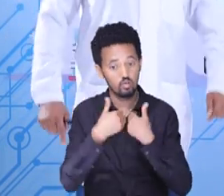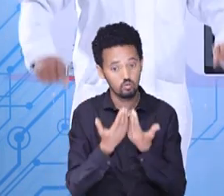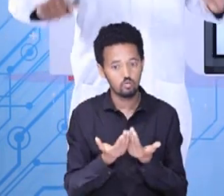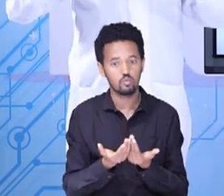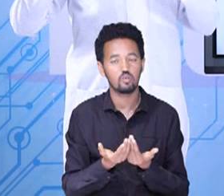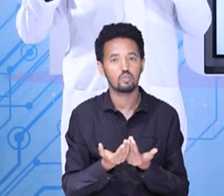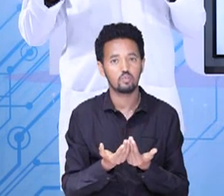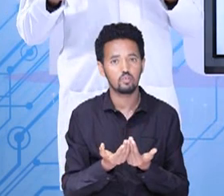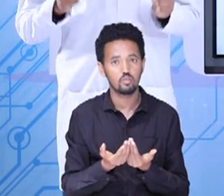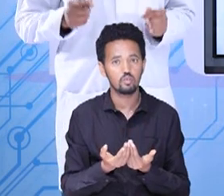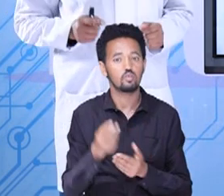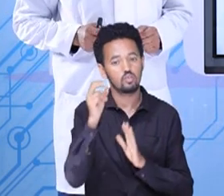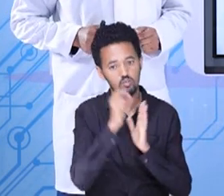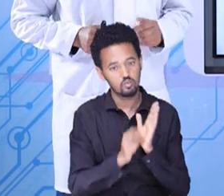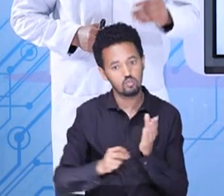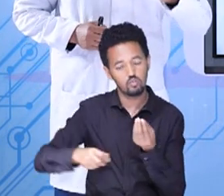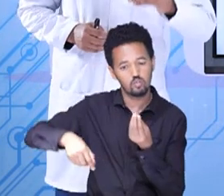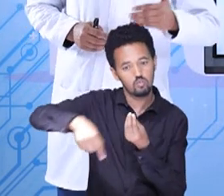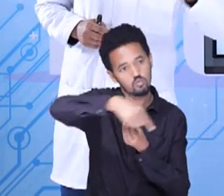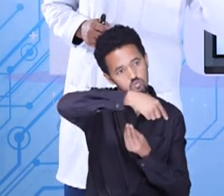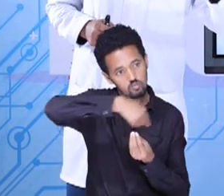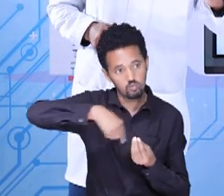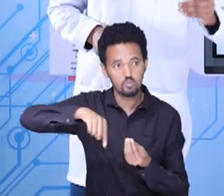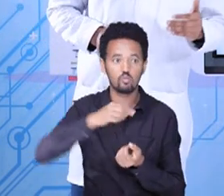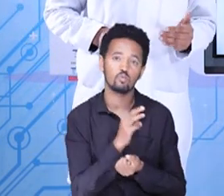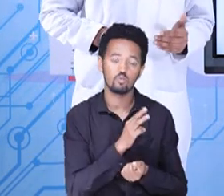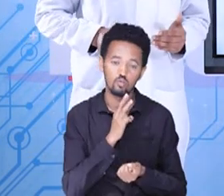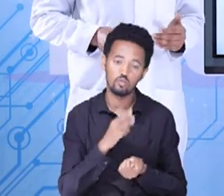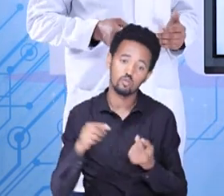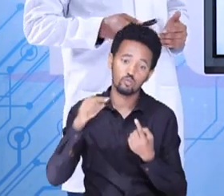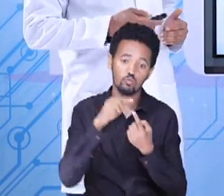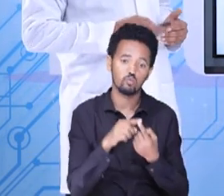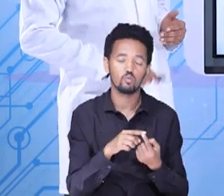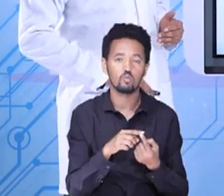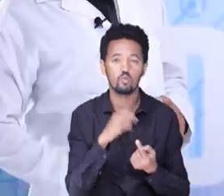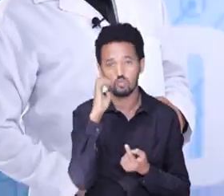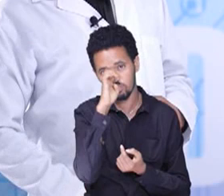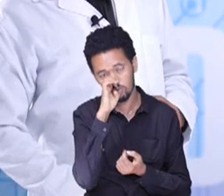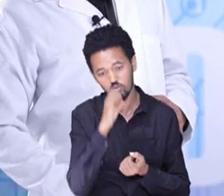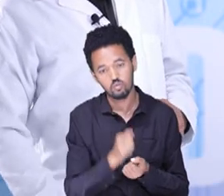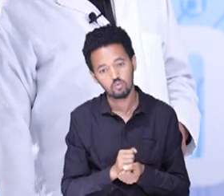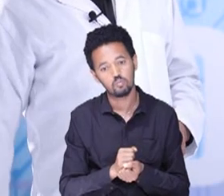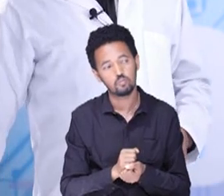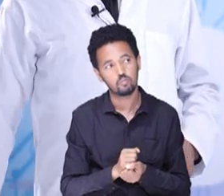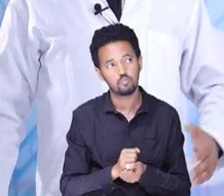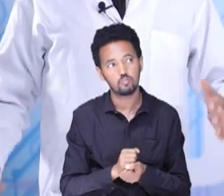and the reserved area was returned to Ethiopia.